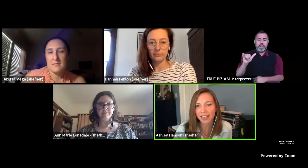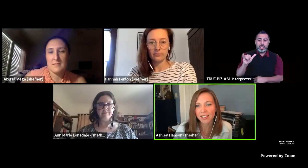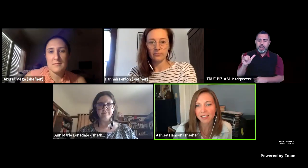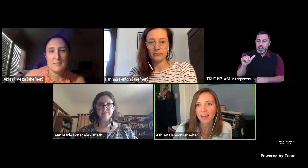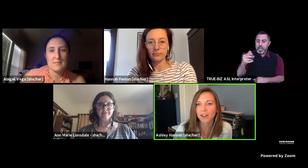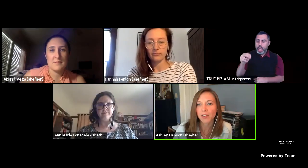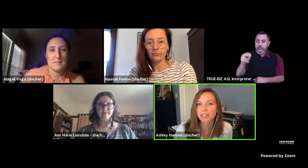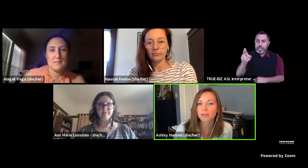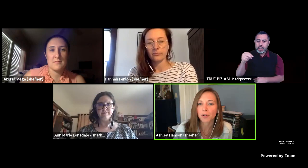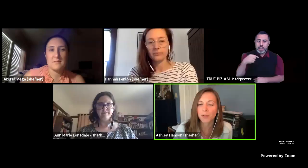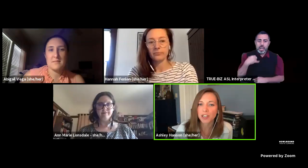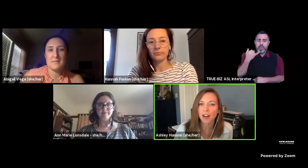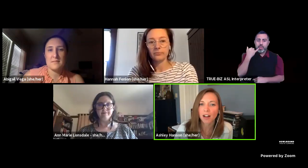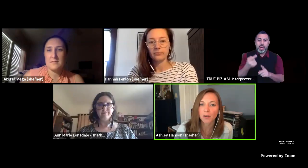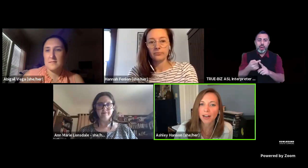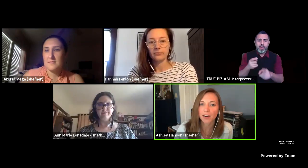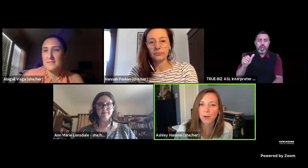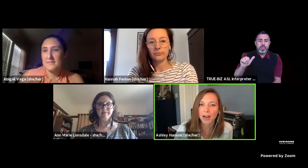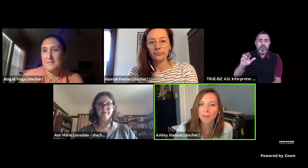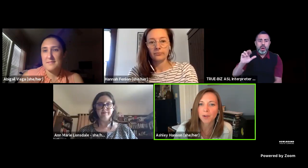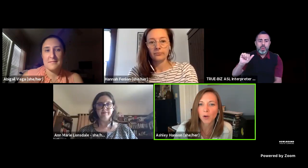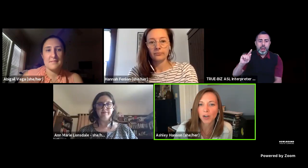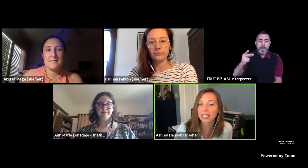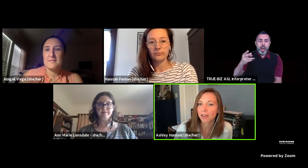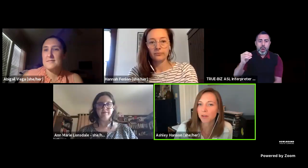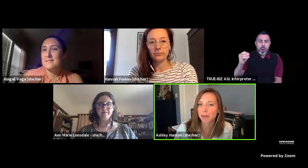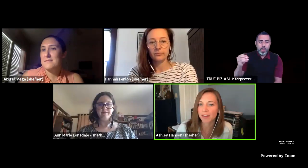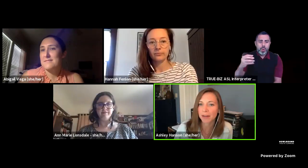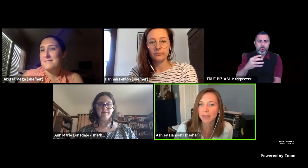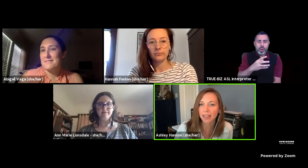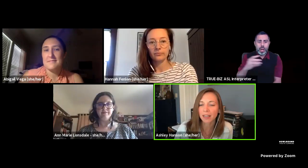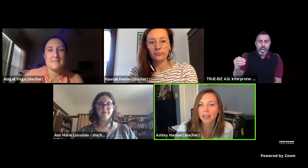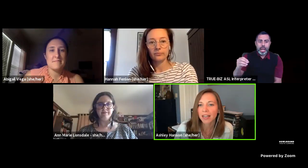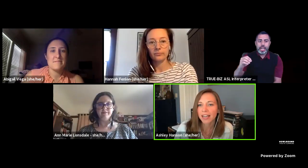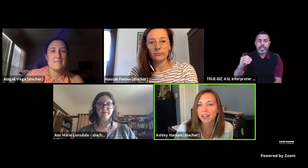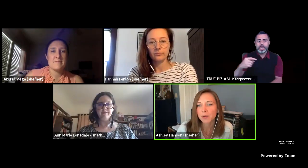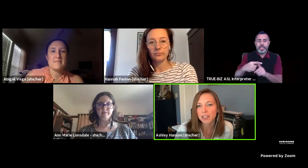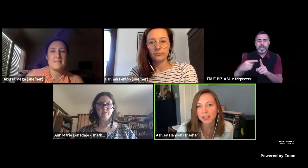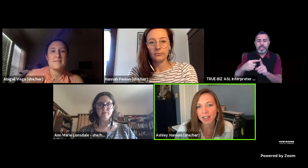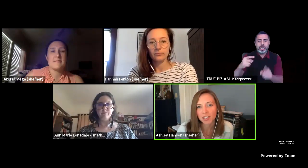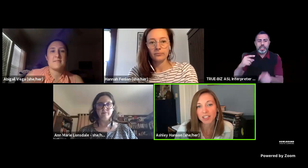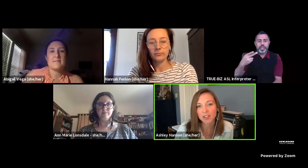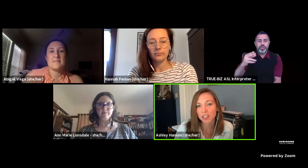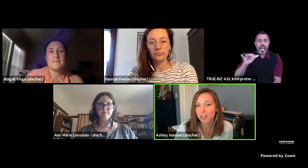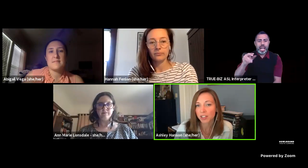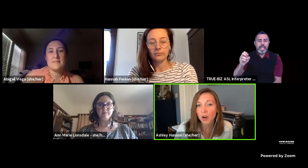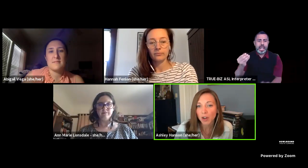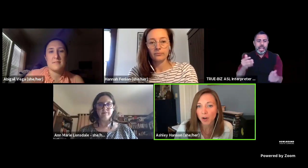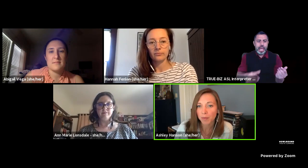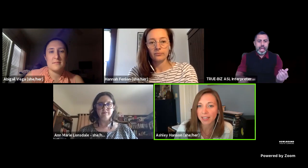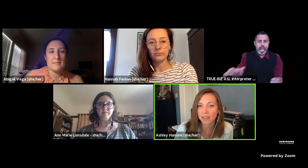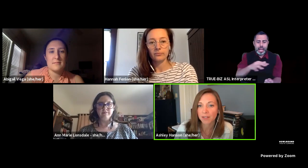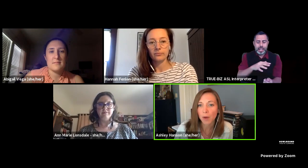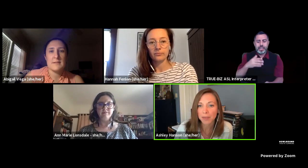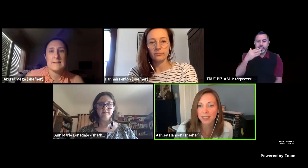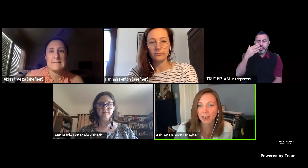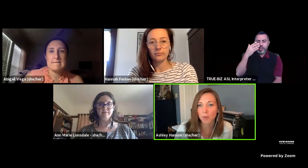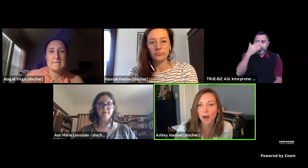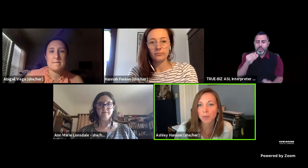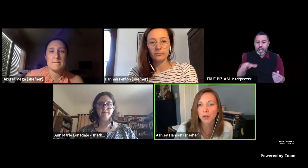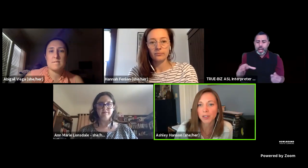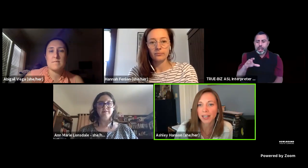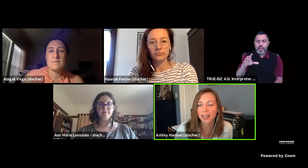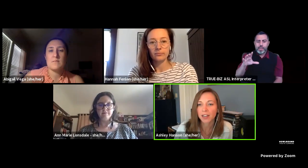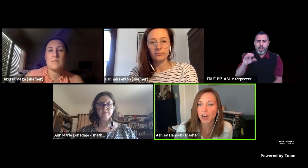Cheyenne land, now known as the Front Range in Colorado, where I'm quarantining with my family. I also want to acknowledge the traditional Dakota homelands of the Wahpeton